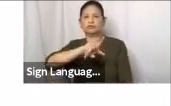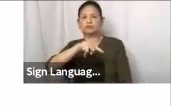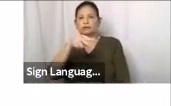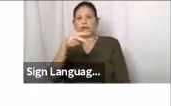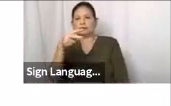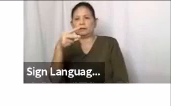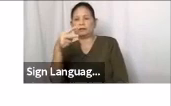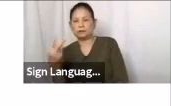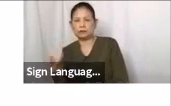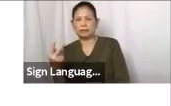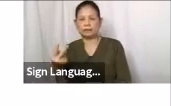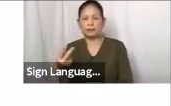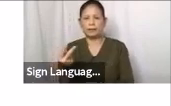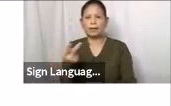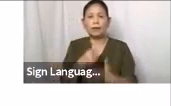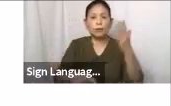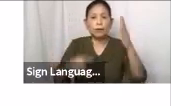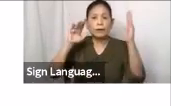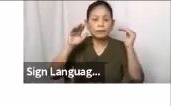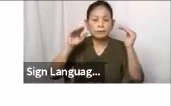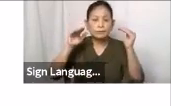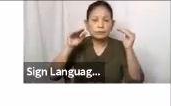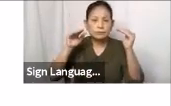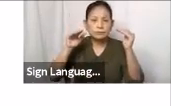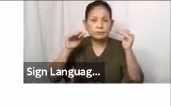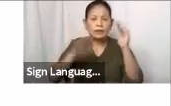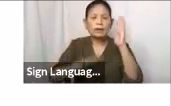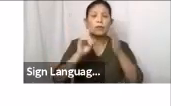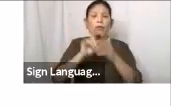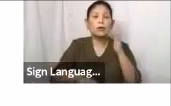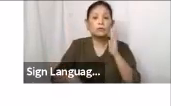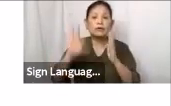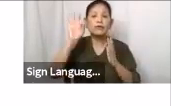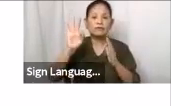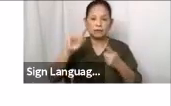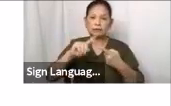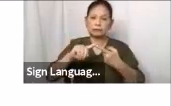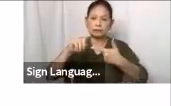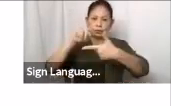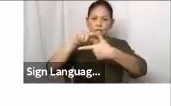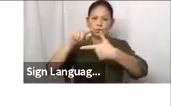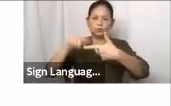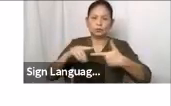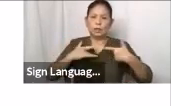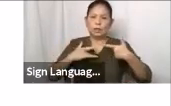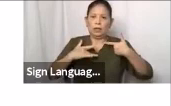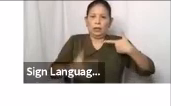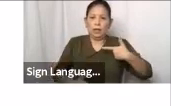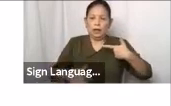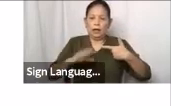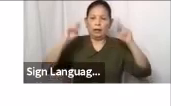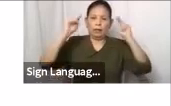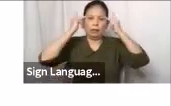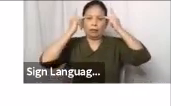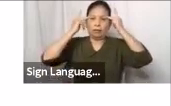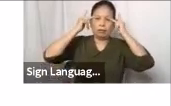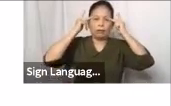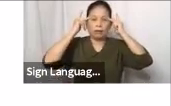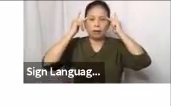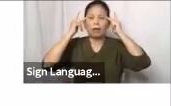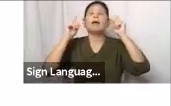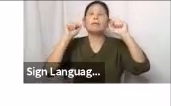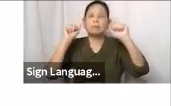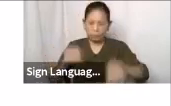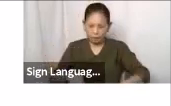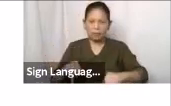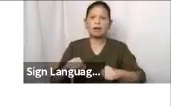The one aspect what we have found is the depression and anxiety, which can be overcome by the support which